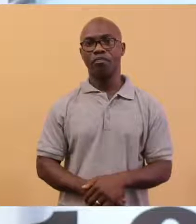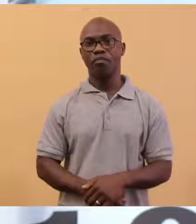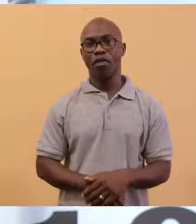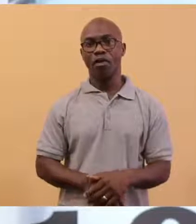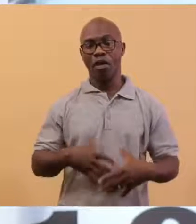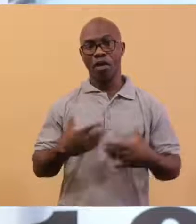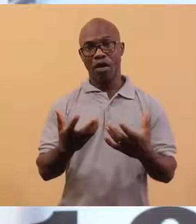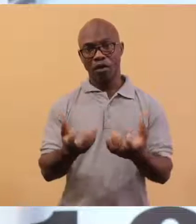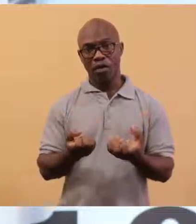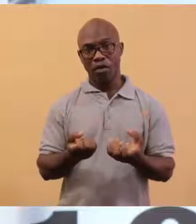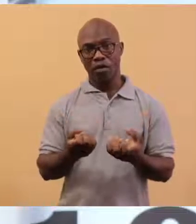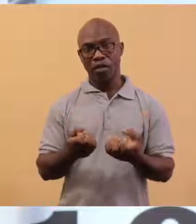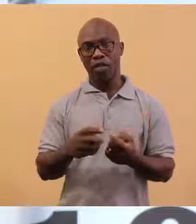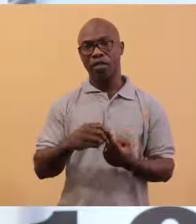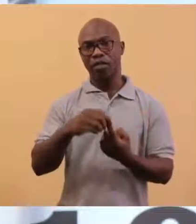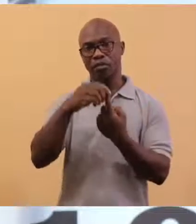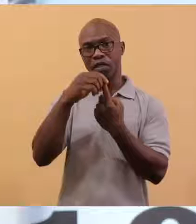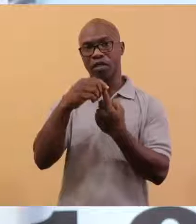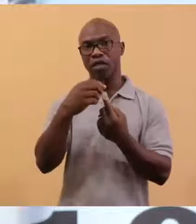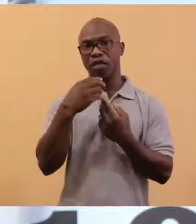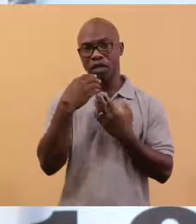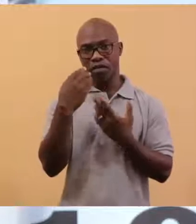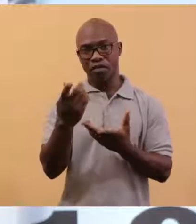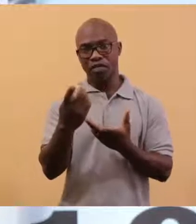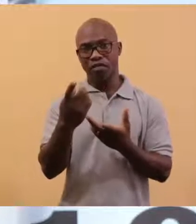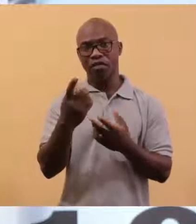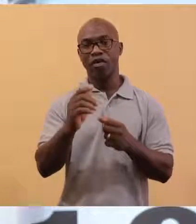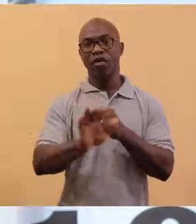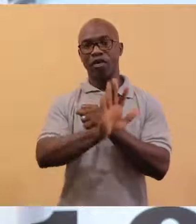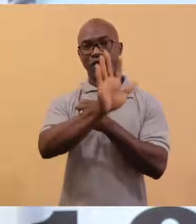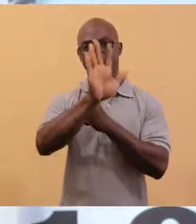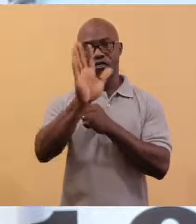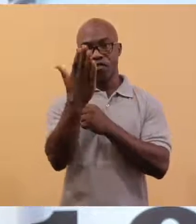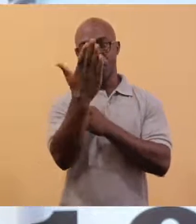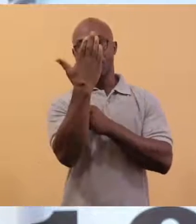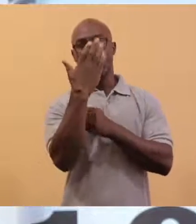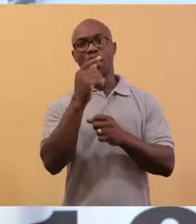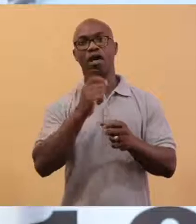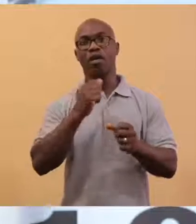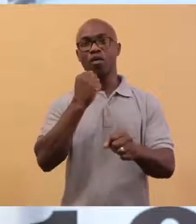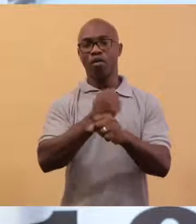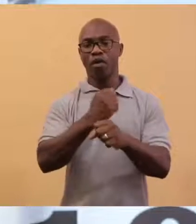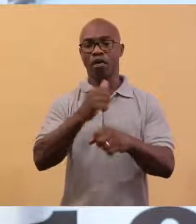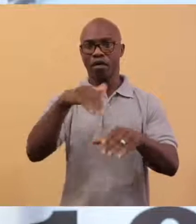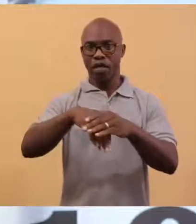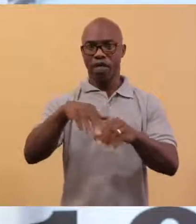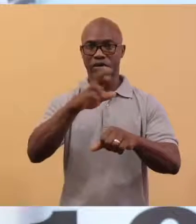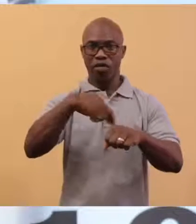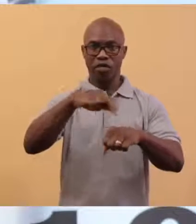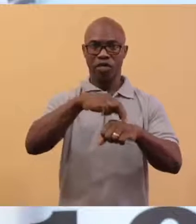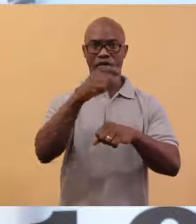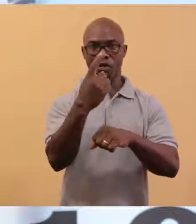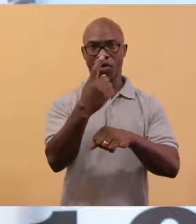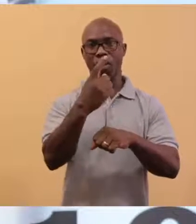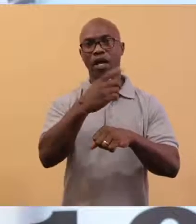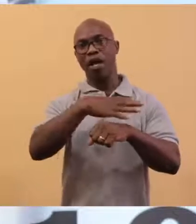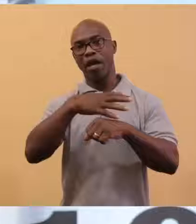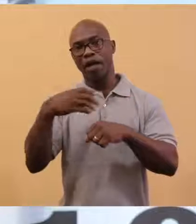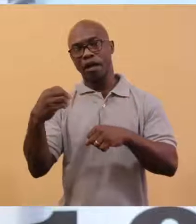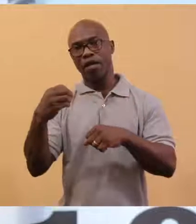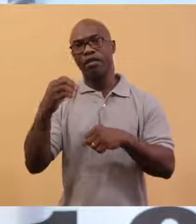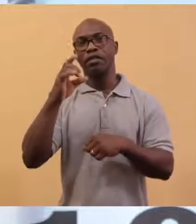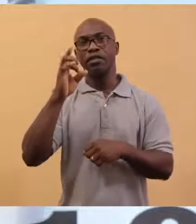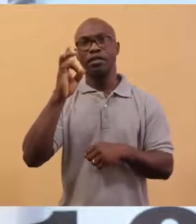I wish to make a special mention of the frontline workers in regions number 1 and 7 and